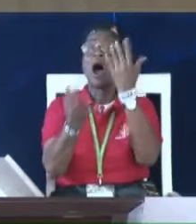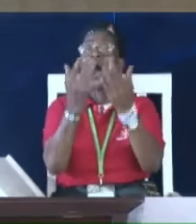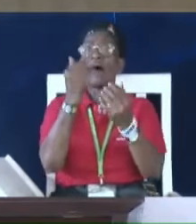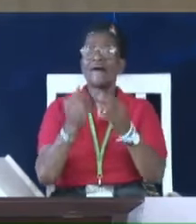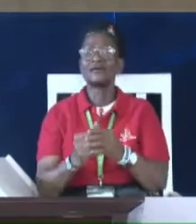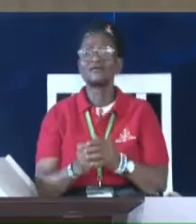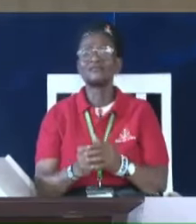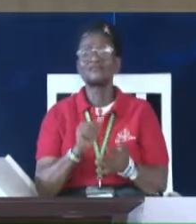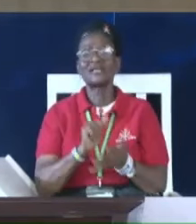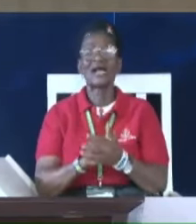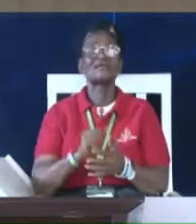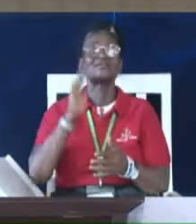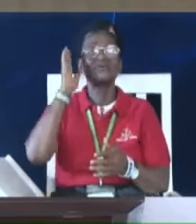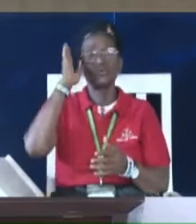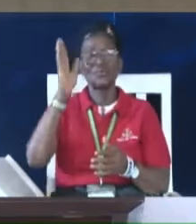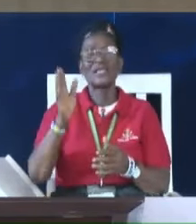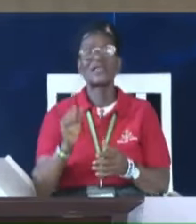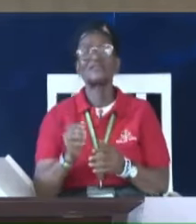that will...